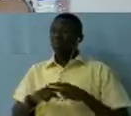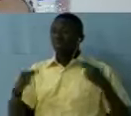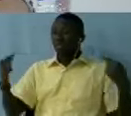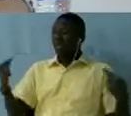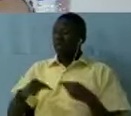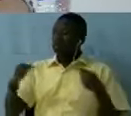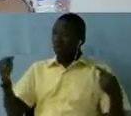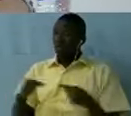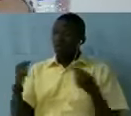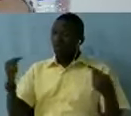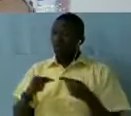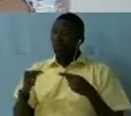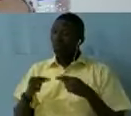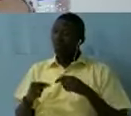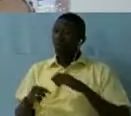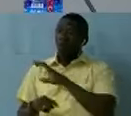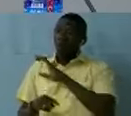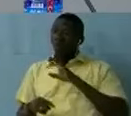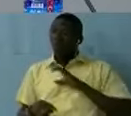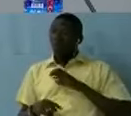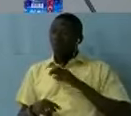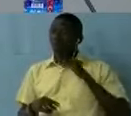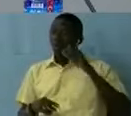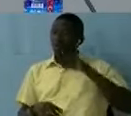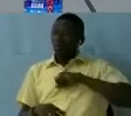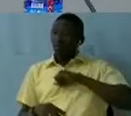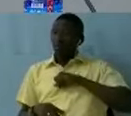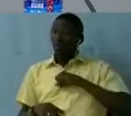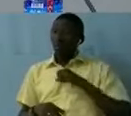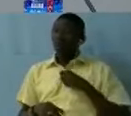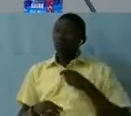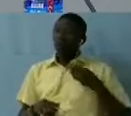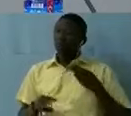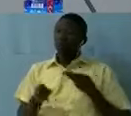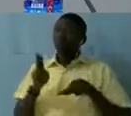to KMC with others ni kamala e ko ma funti